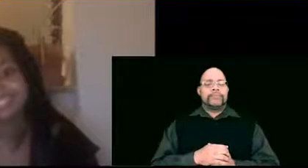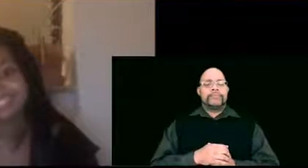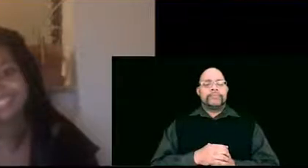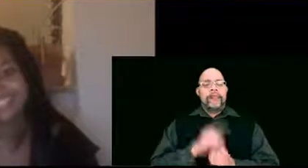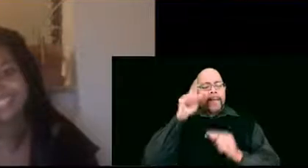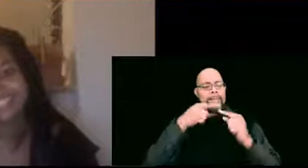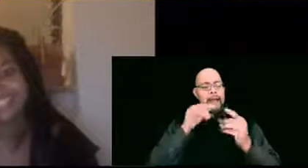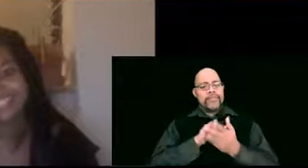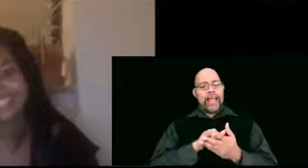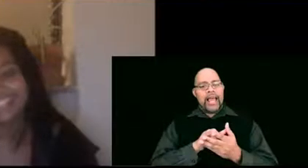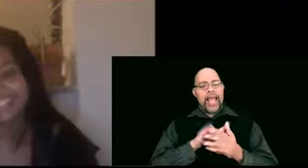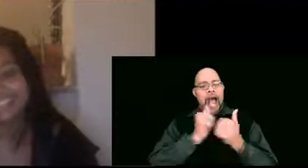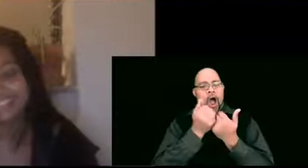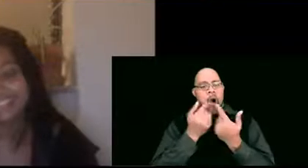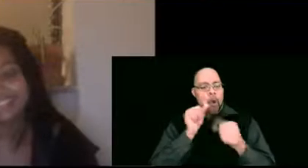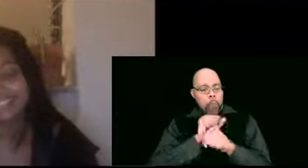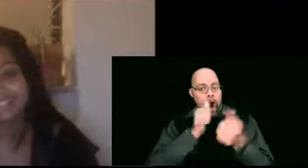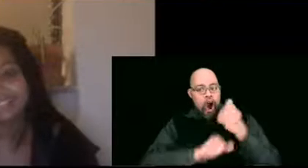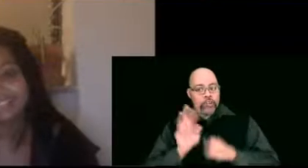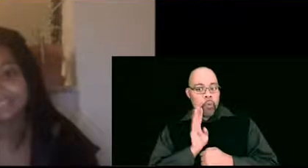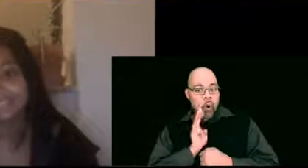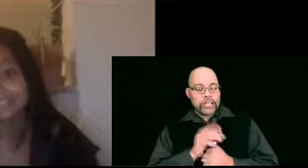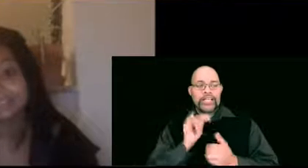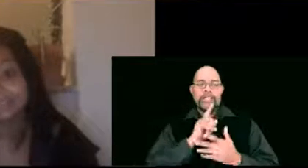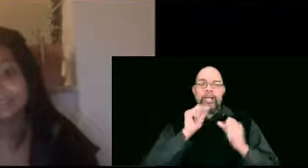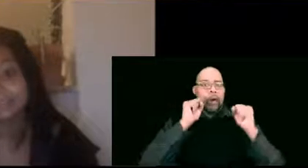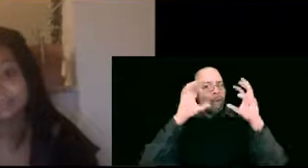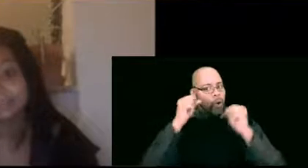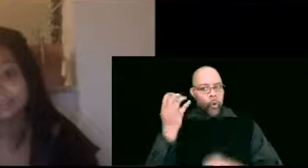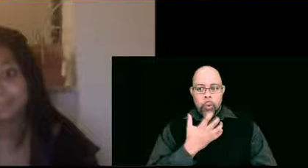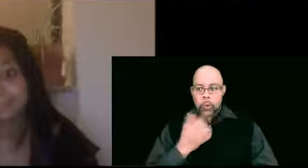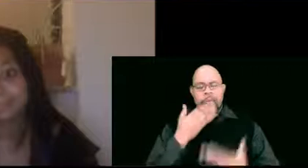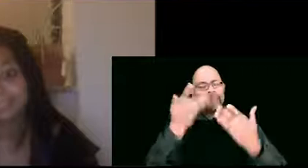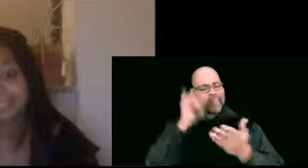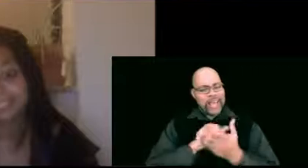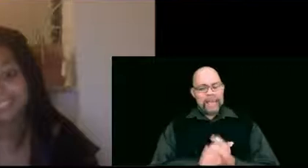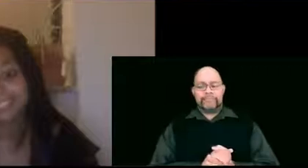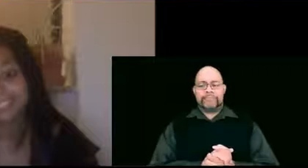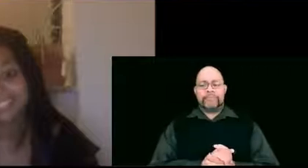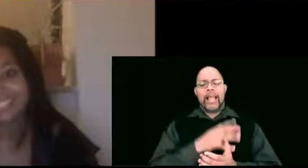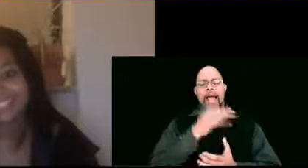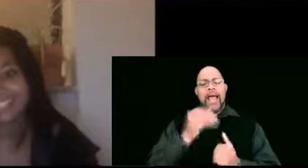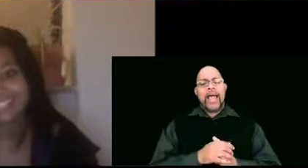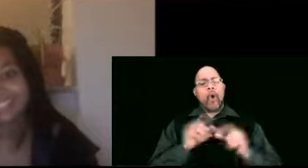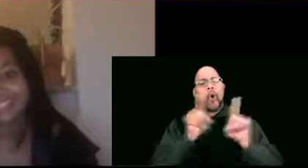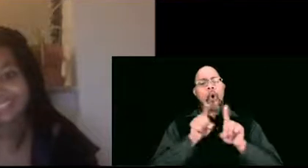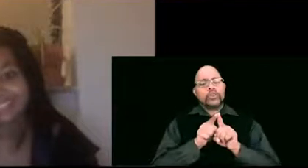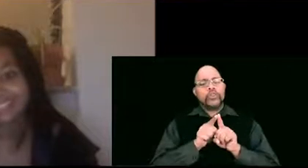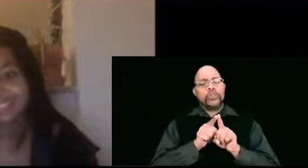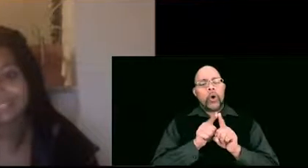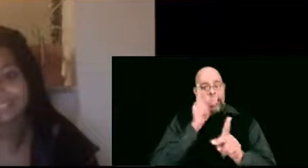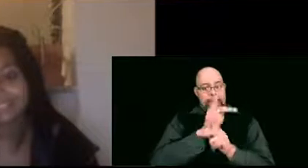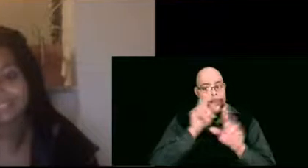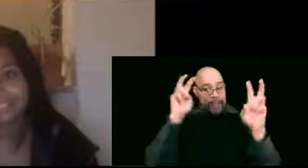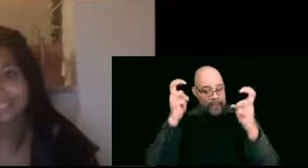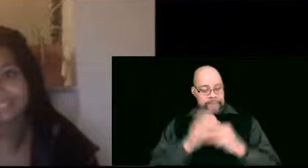yeah, thinking about that and even how it works underwater is fascinating. So thank you for that. And